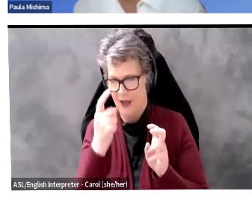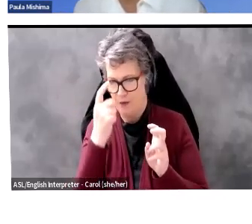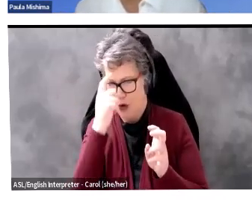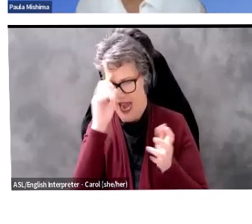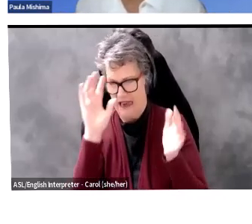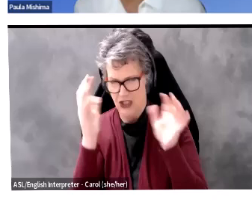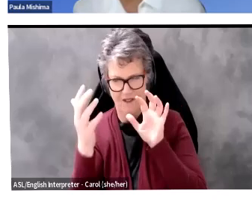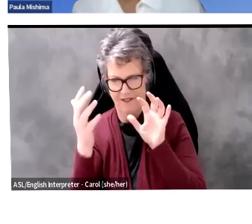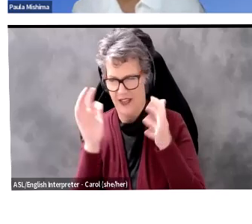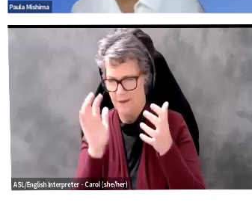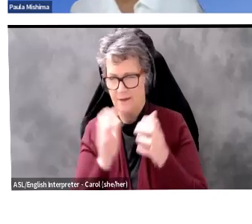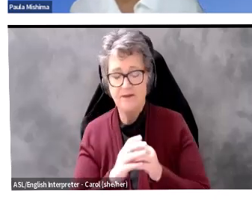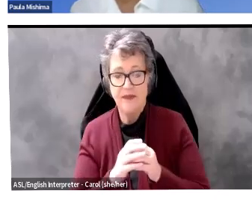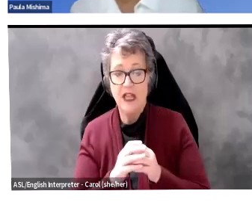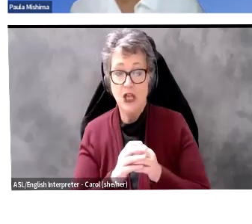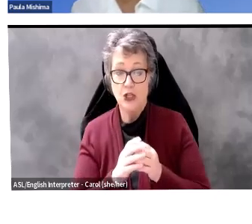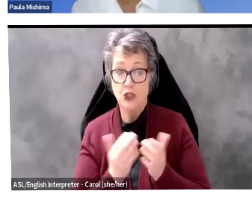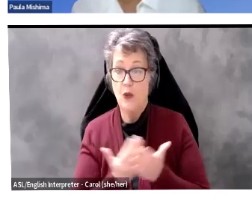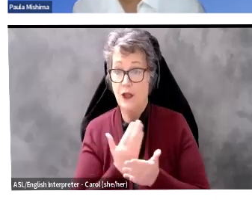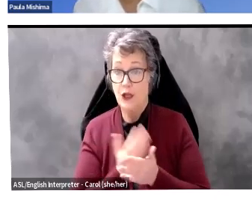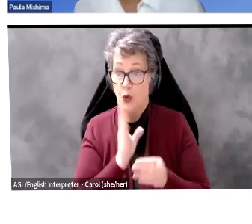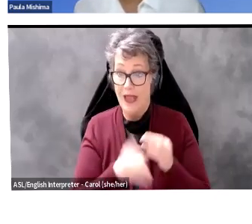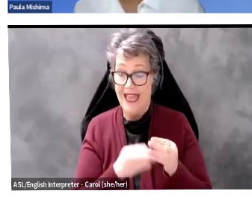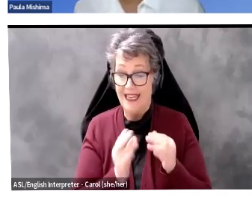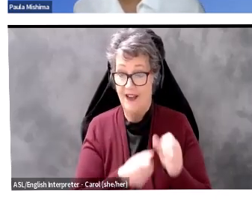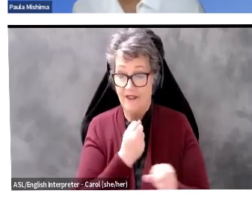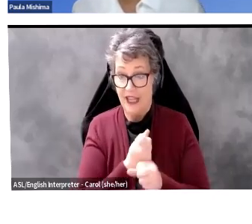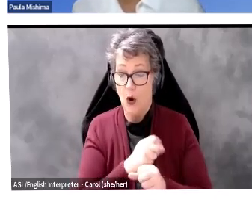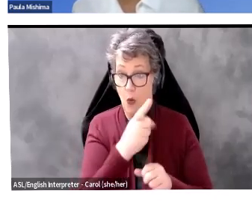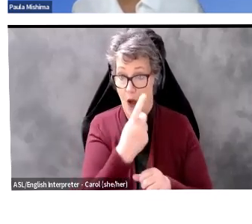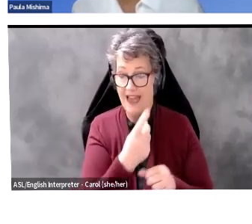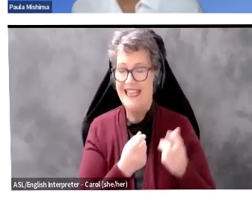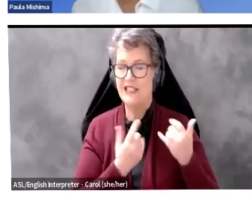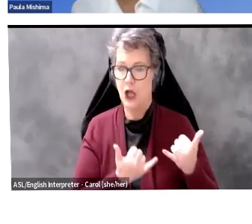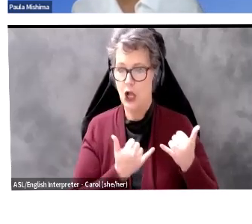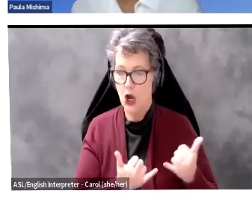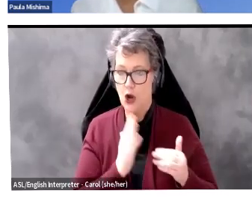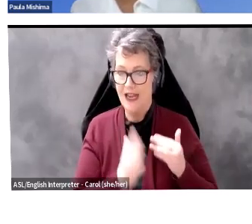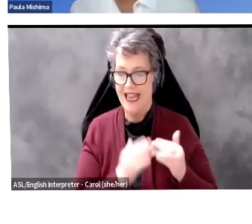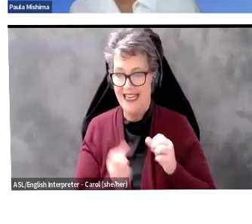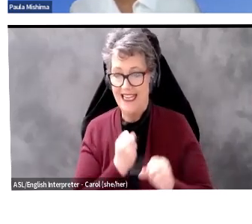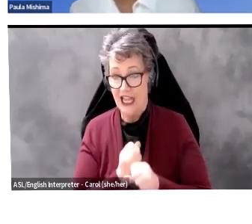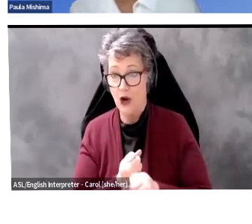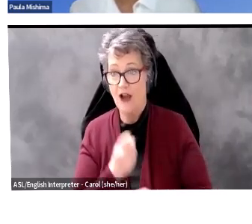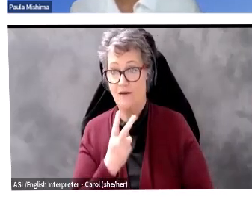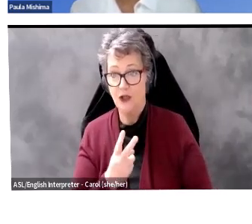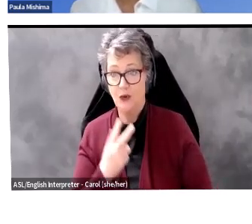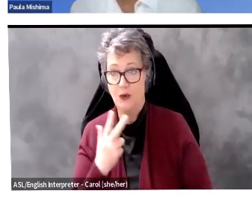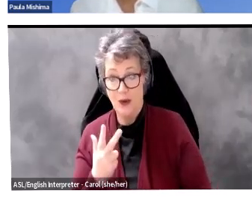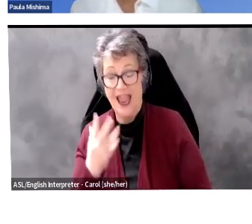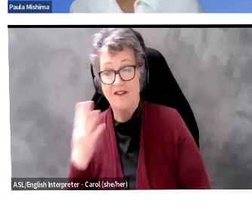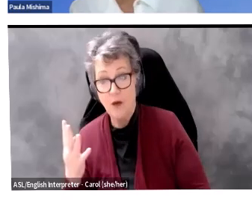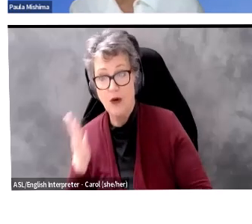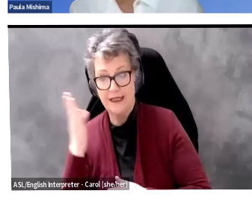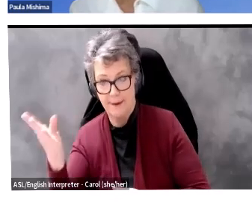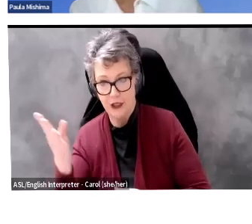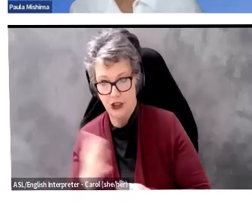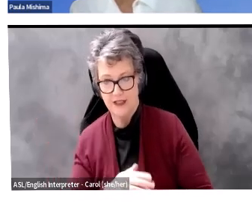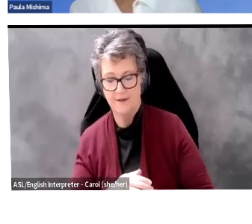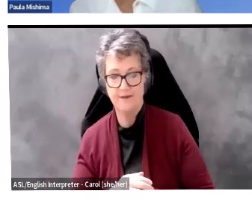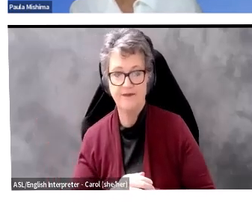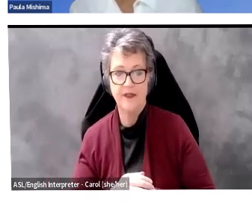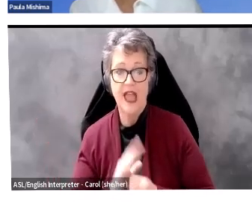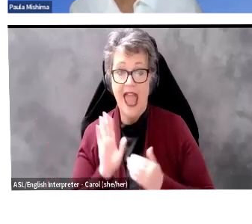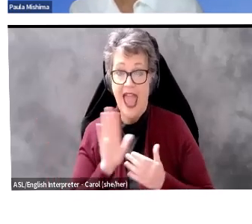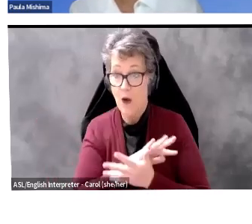here. So the new end of year 1 submission will be the current end of year 2, 3, and 4 submissions. And